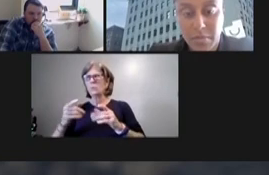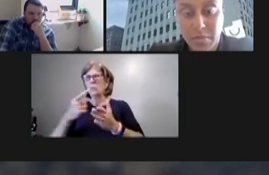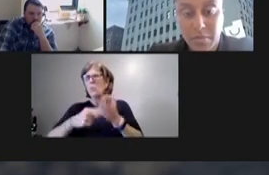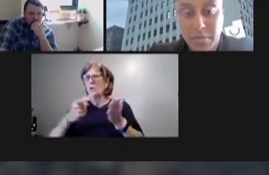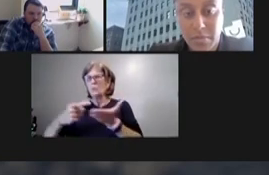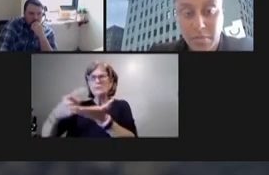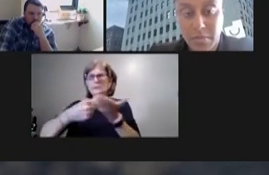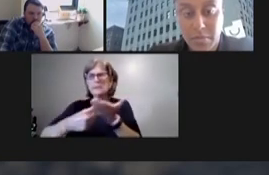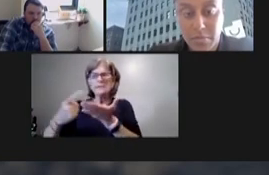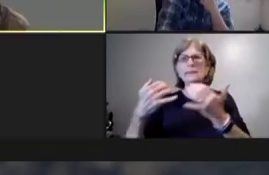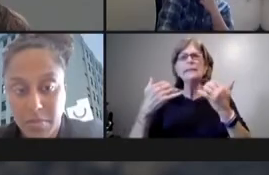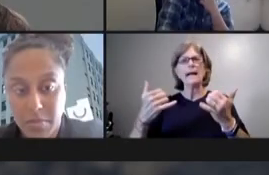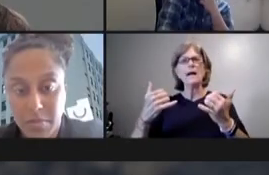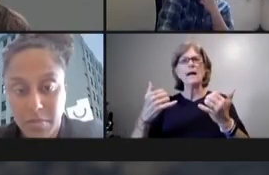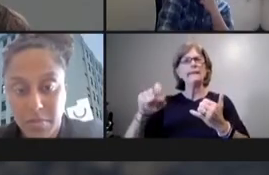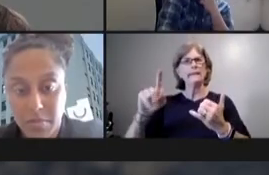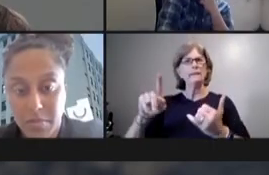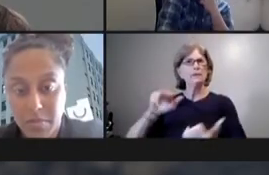out there.